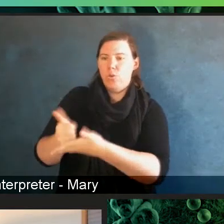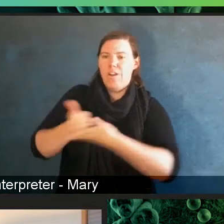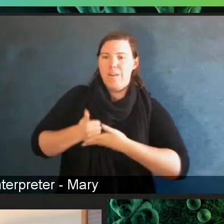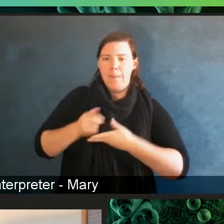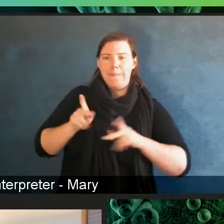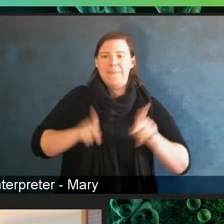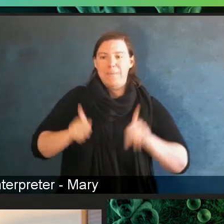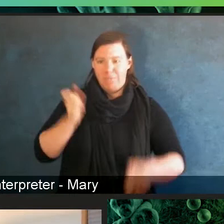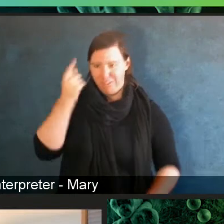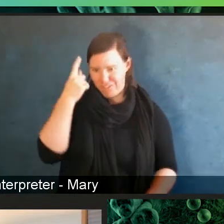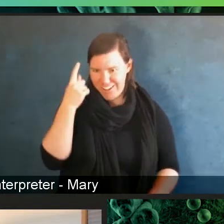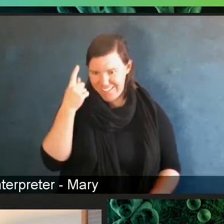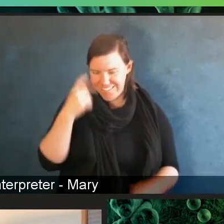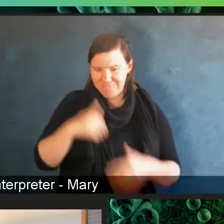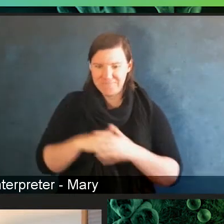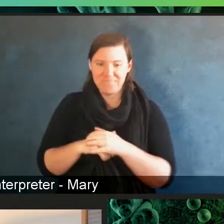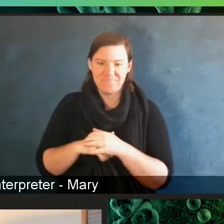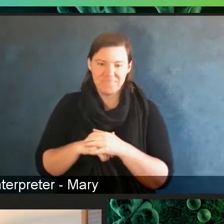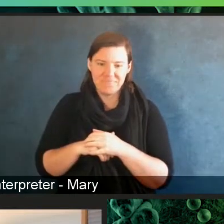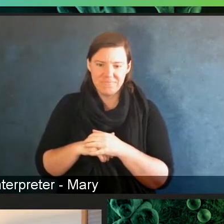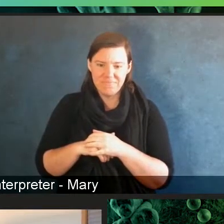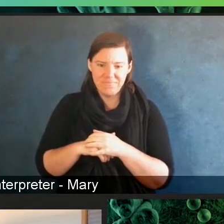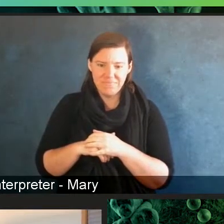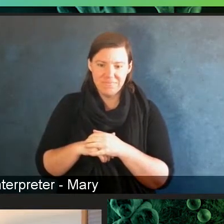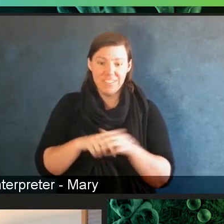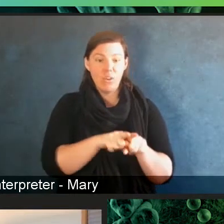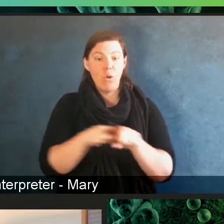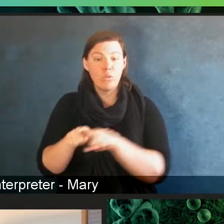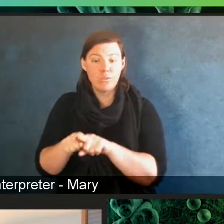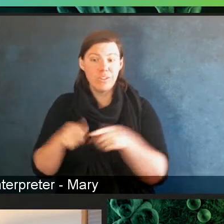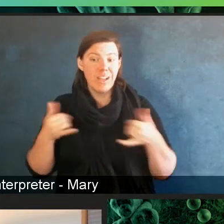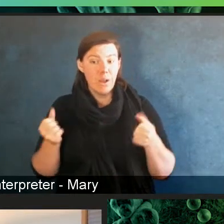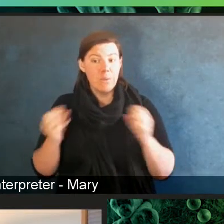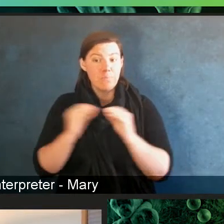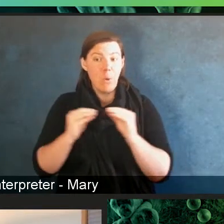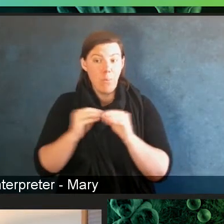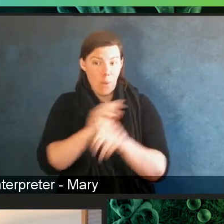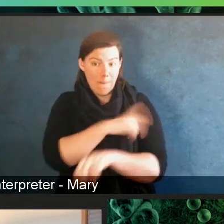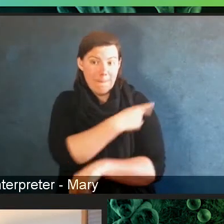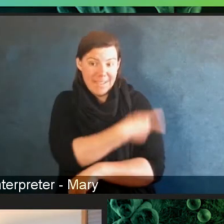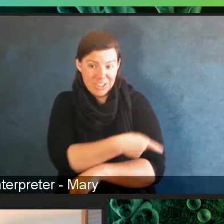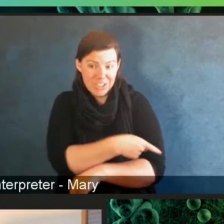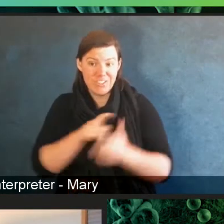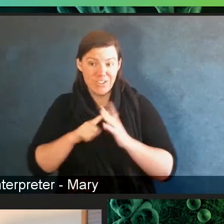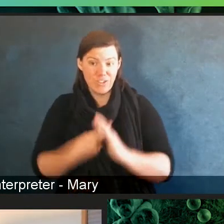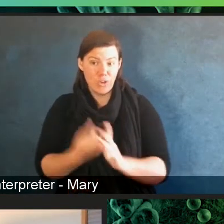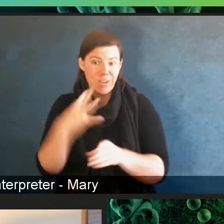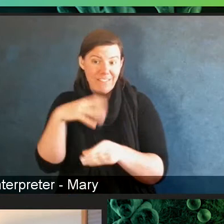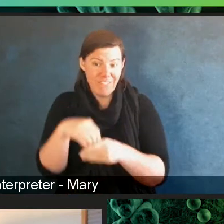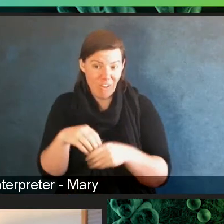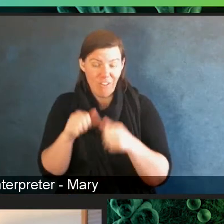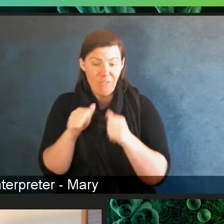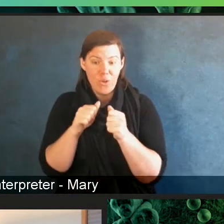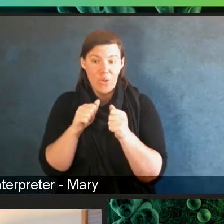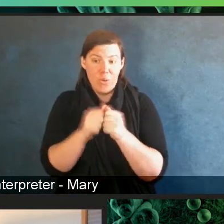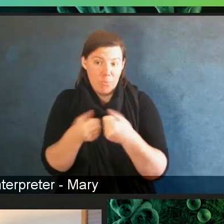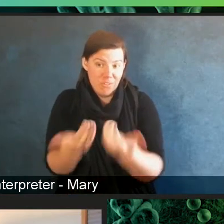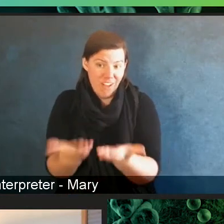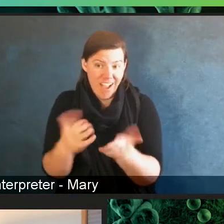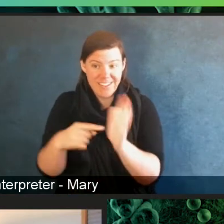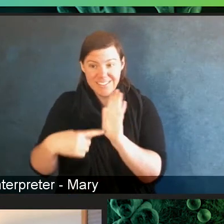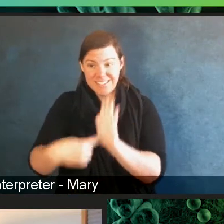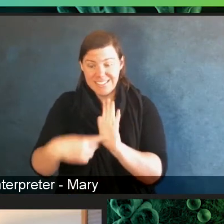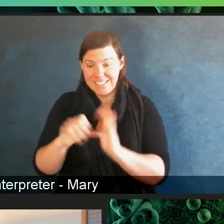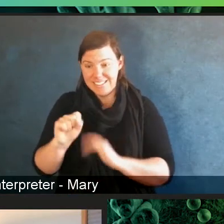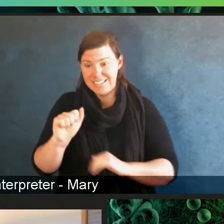have begun participating in research studies and been willing to donate samples to create these amazing repositories that let researchers